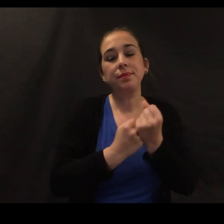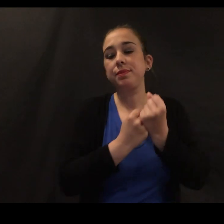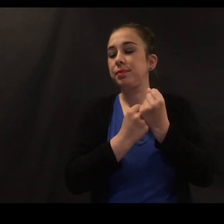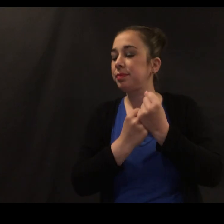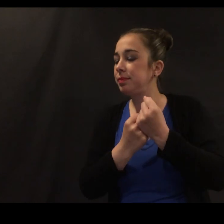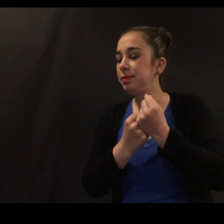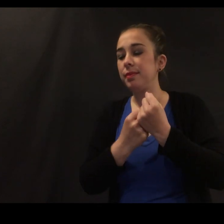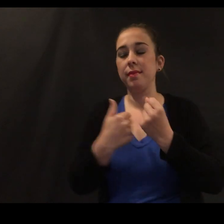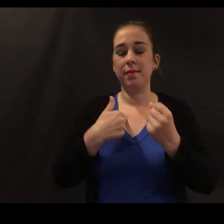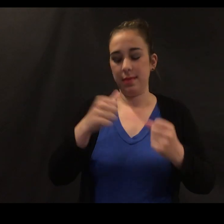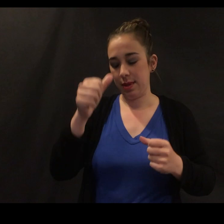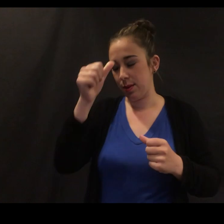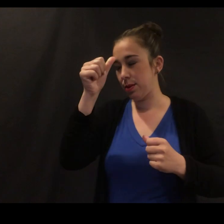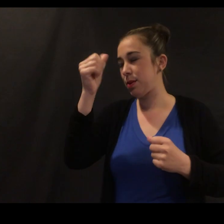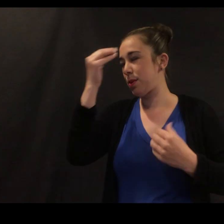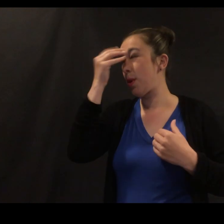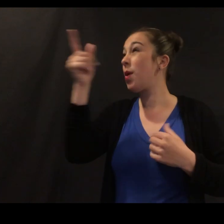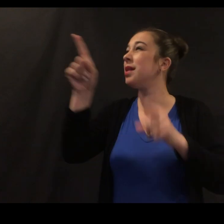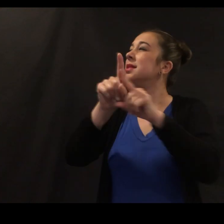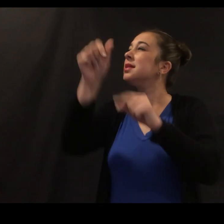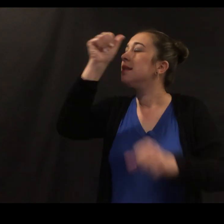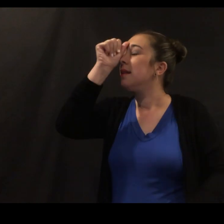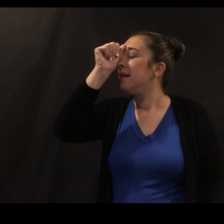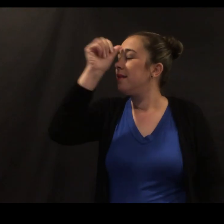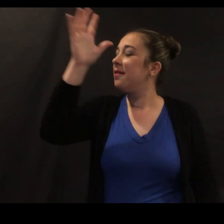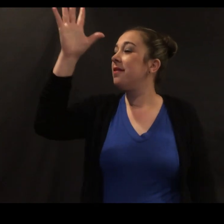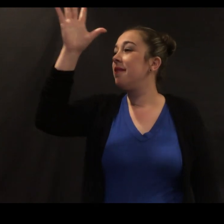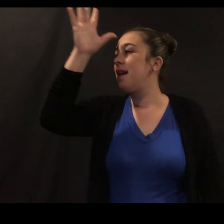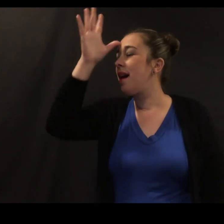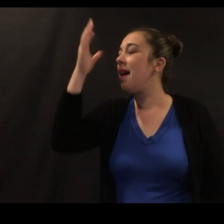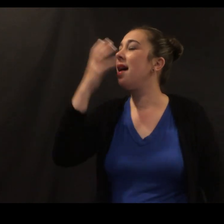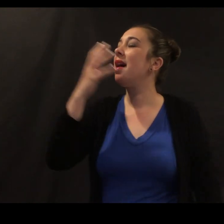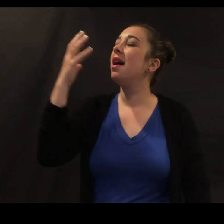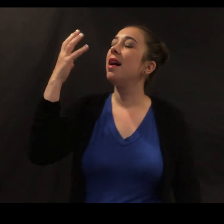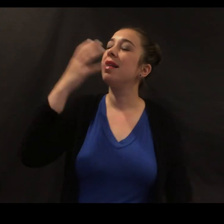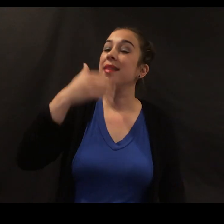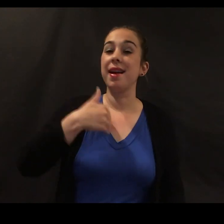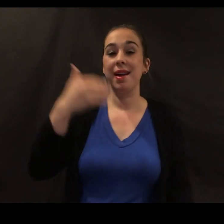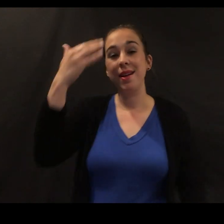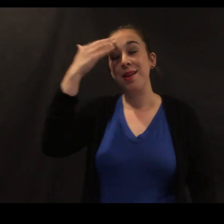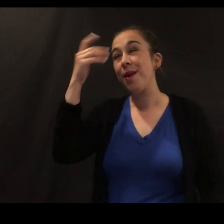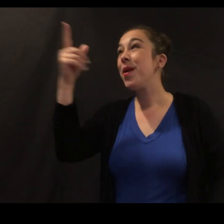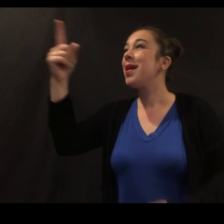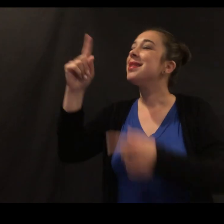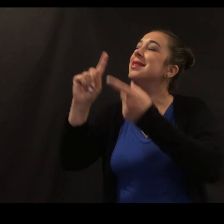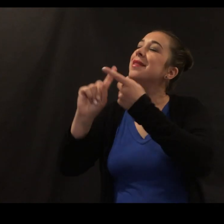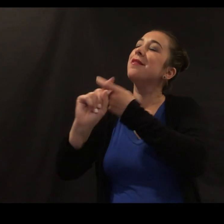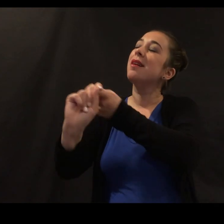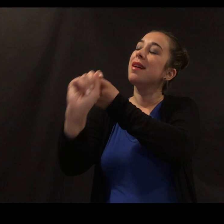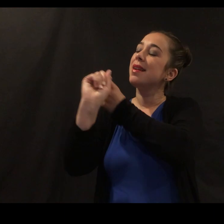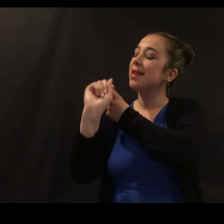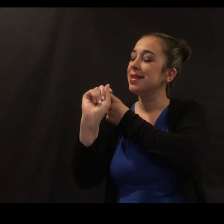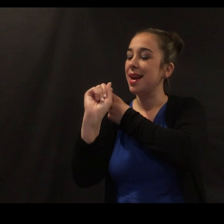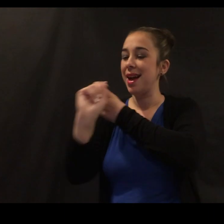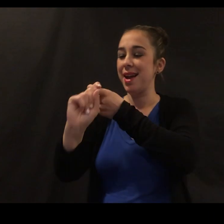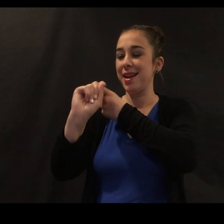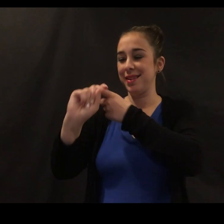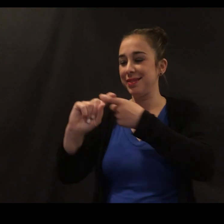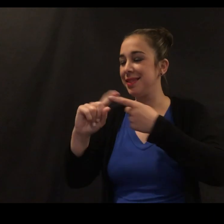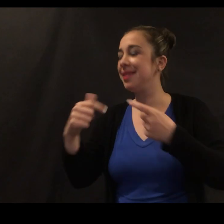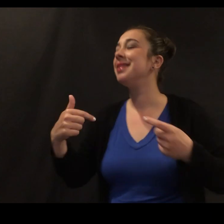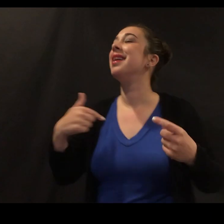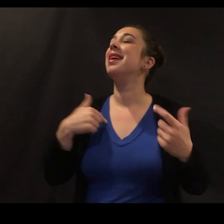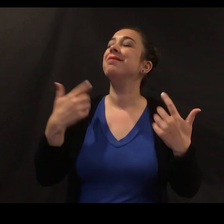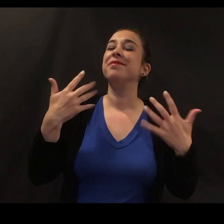I've known you as a father, I've known you as a friend. I